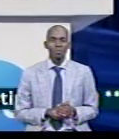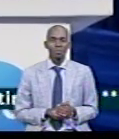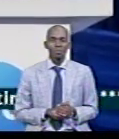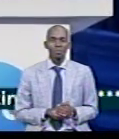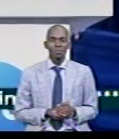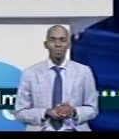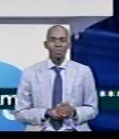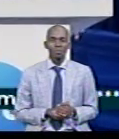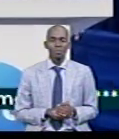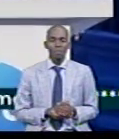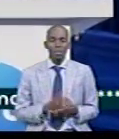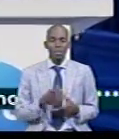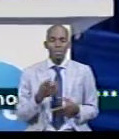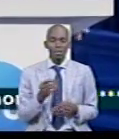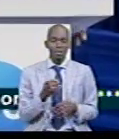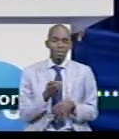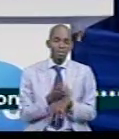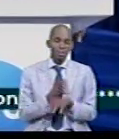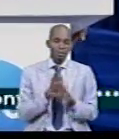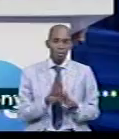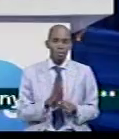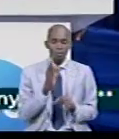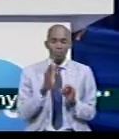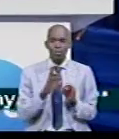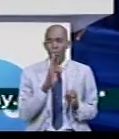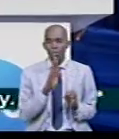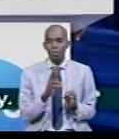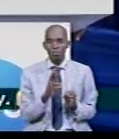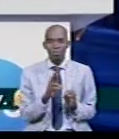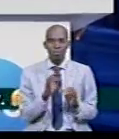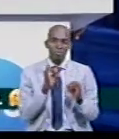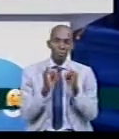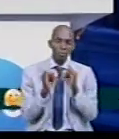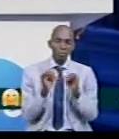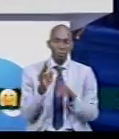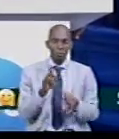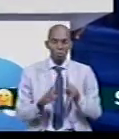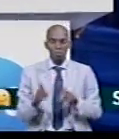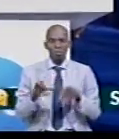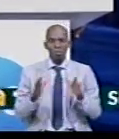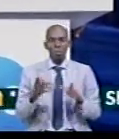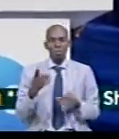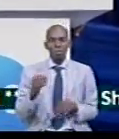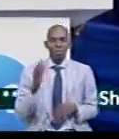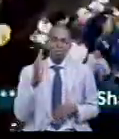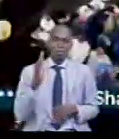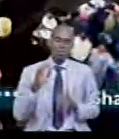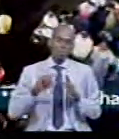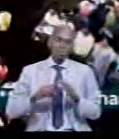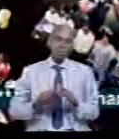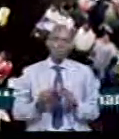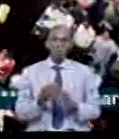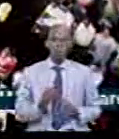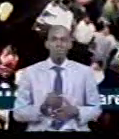Counselors, if you are true, let the testimonies begin.